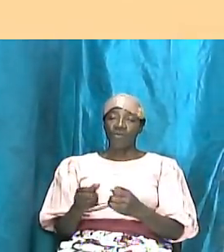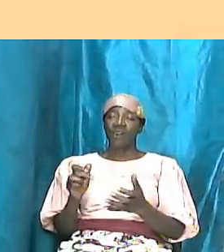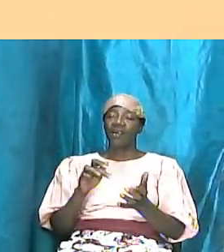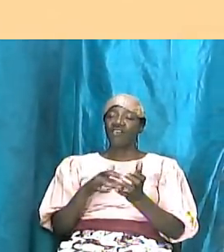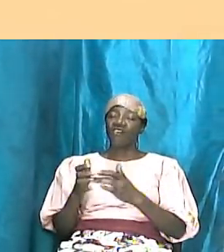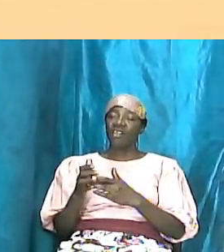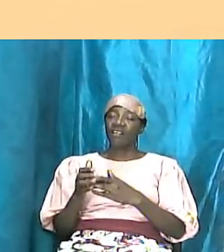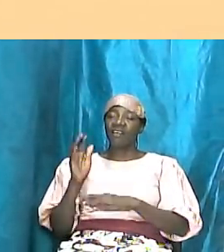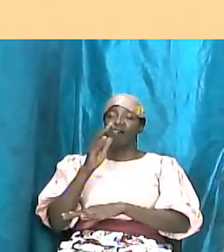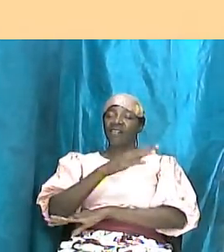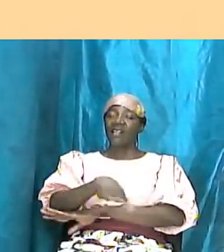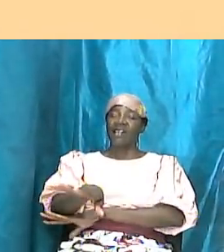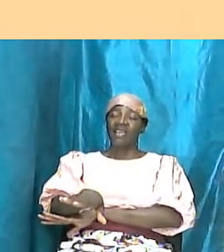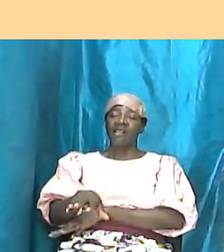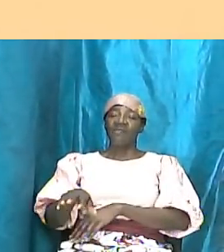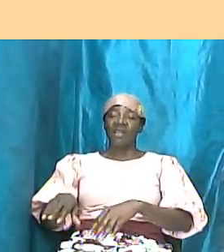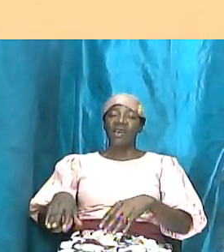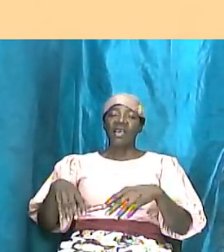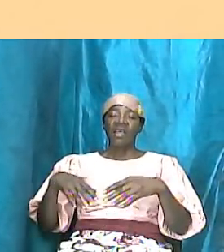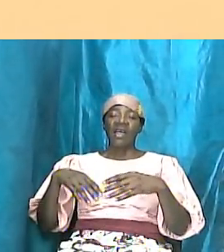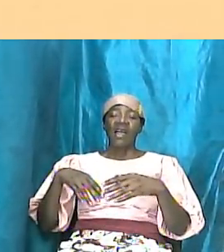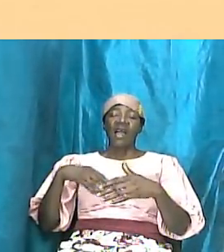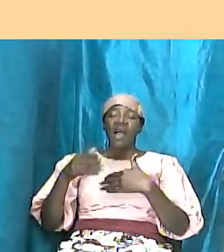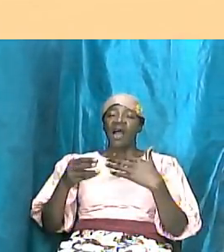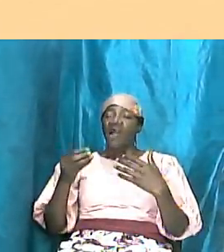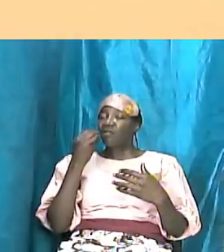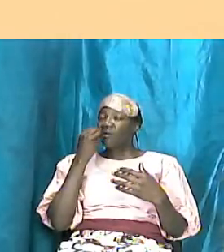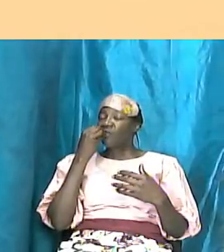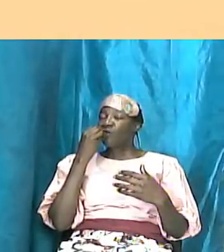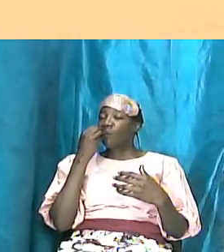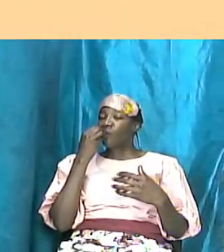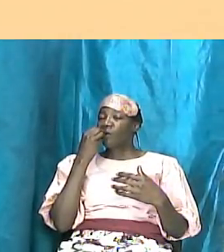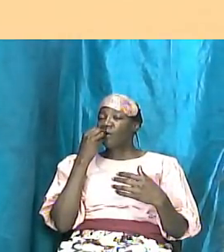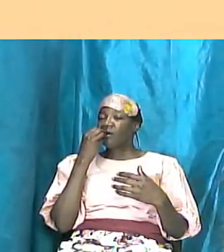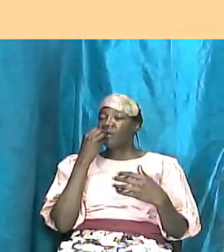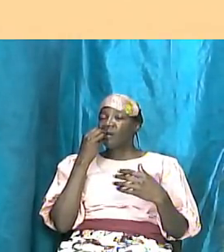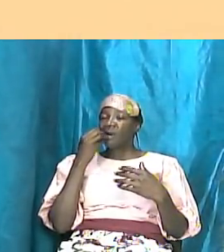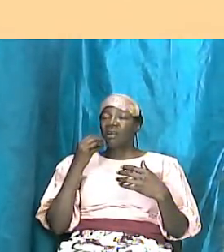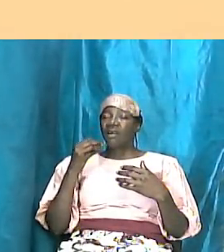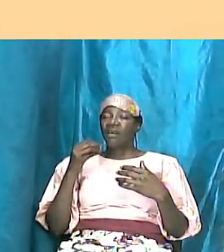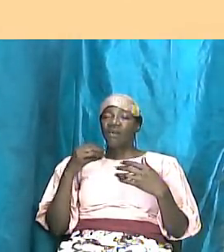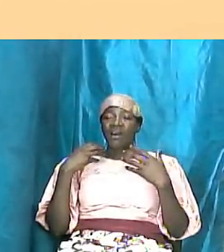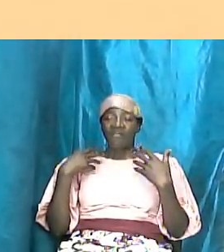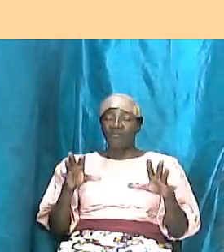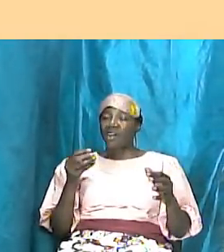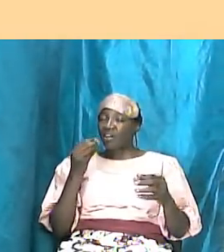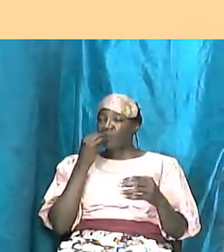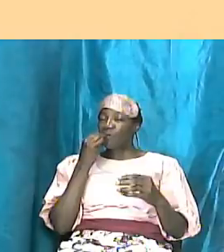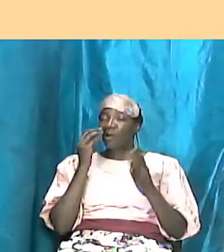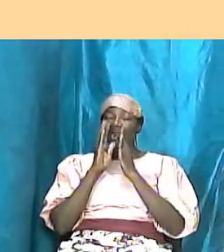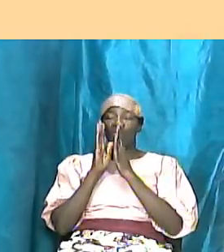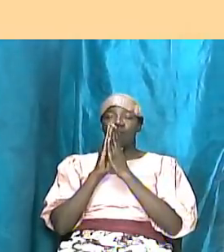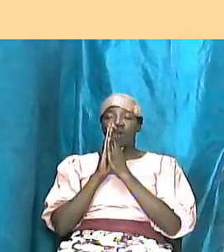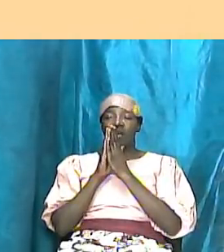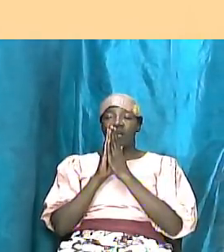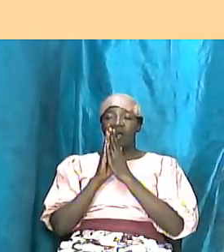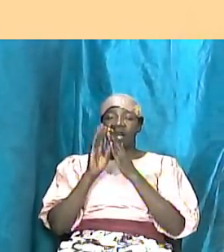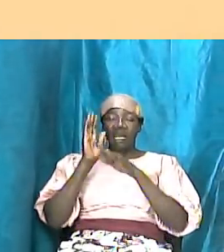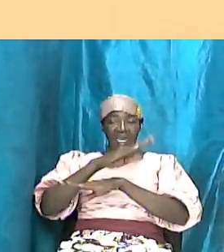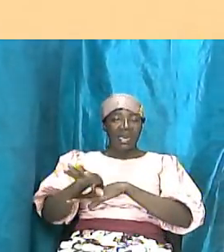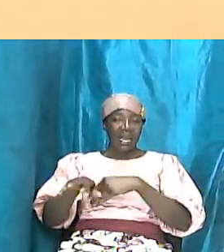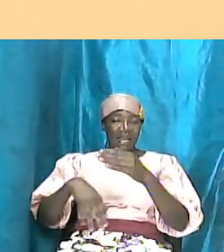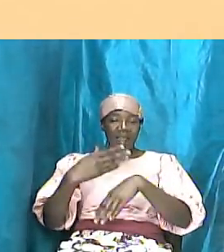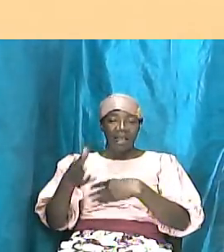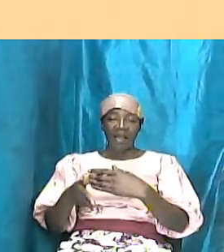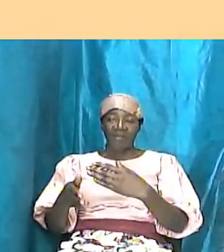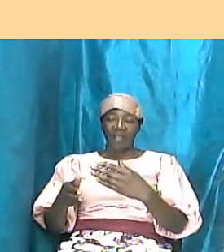in the evening time, after supper, because at even they went for supper, and then after supper they went to pray, and that is the night afterwards when a whole